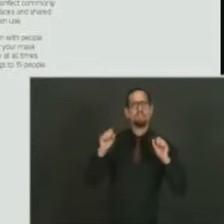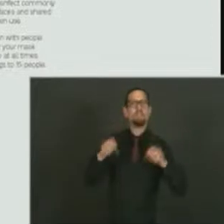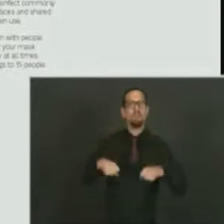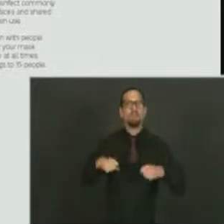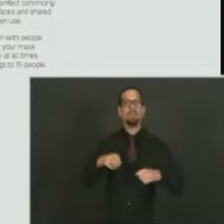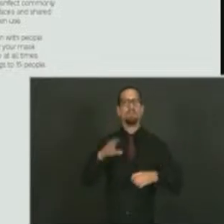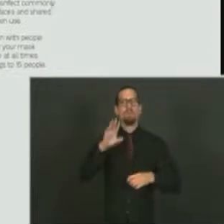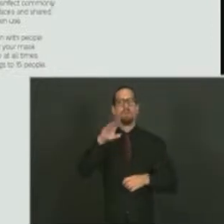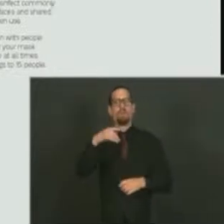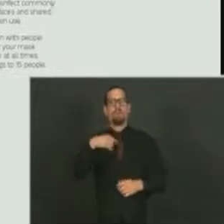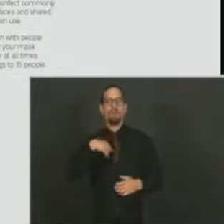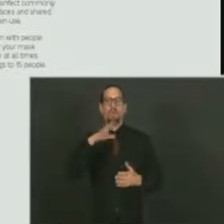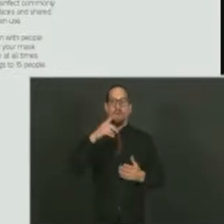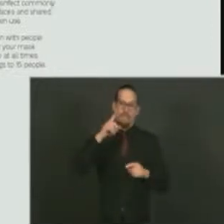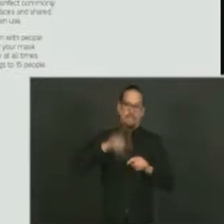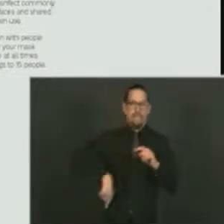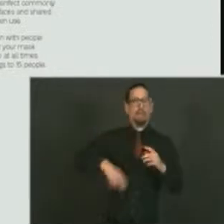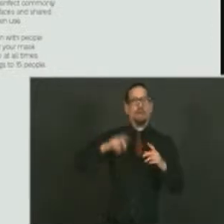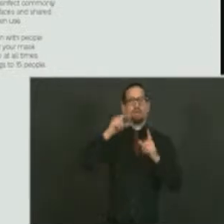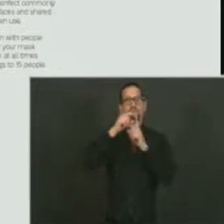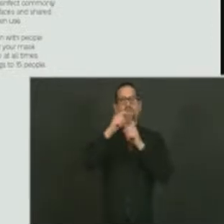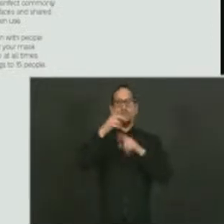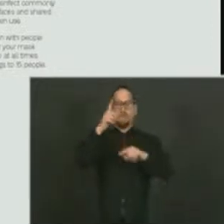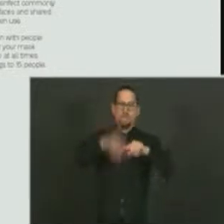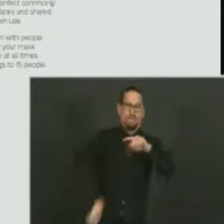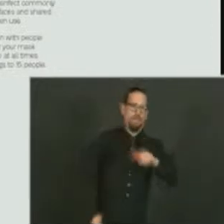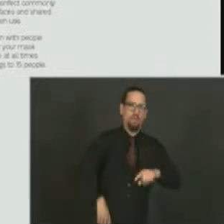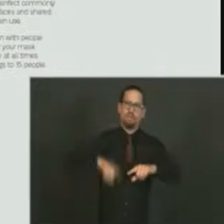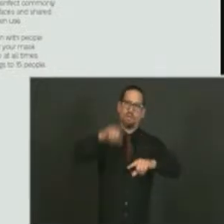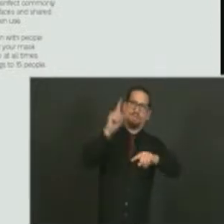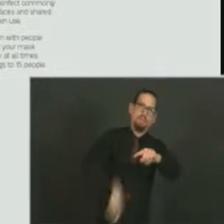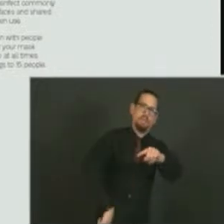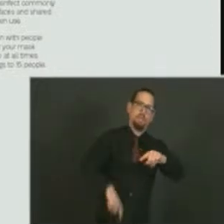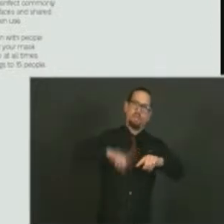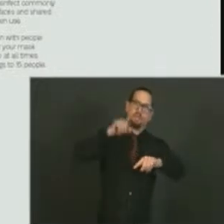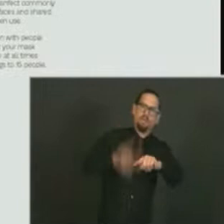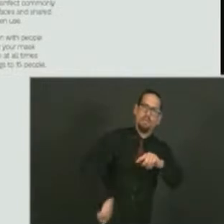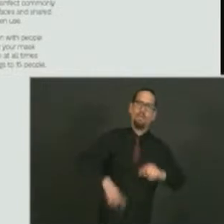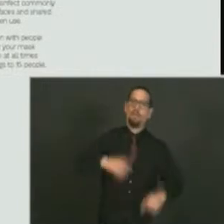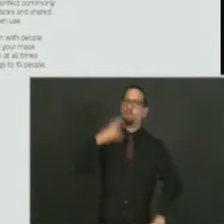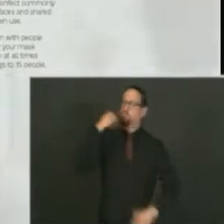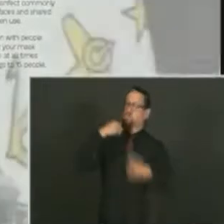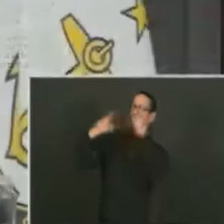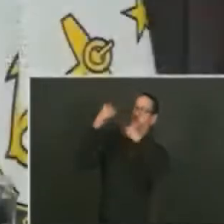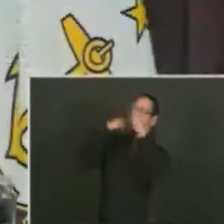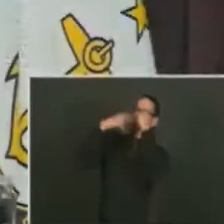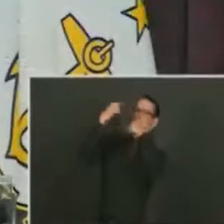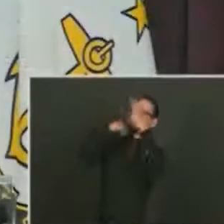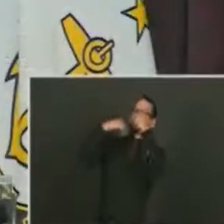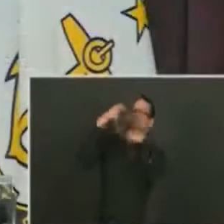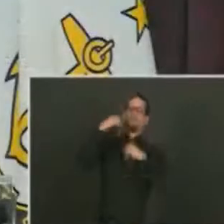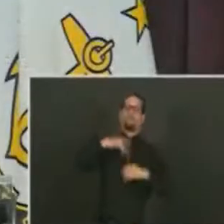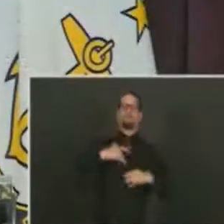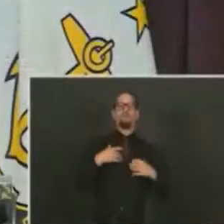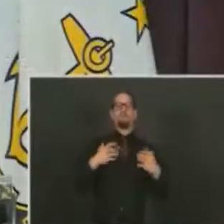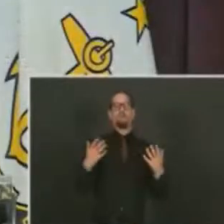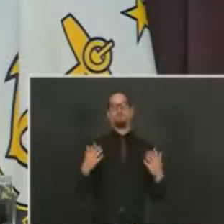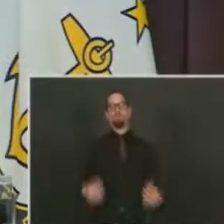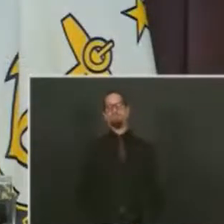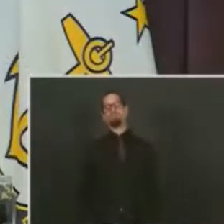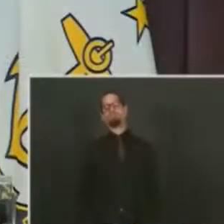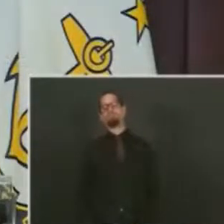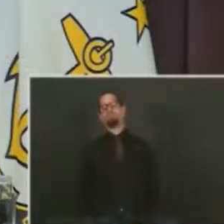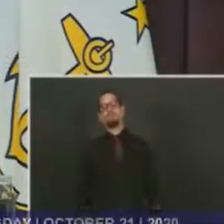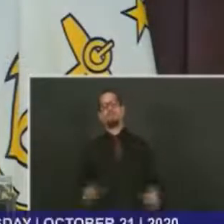what we can't do. So I'm gonna challenge you to have a great Thanksgiving and do it safely and get creative.